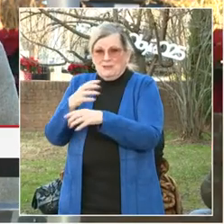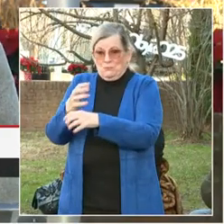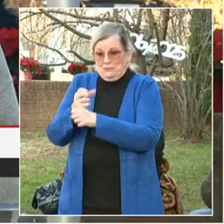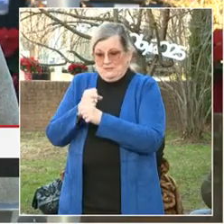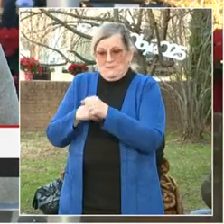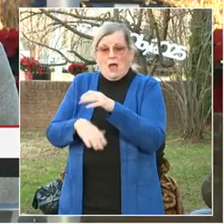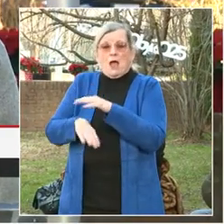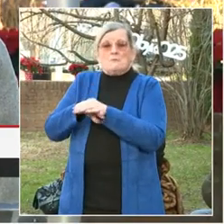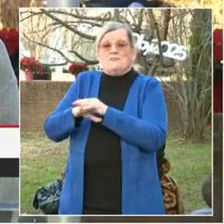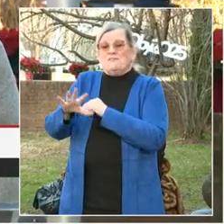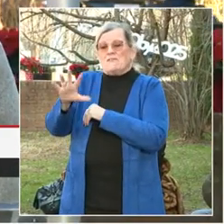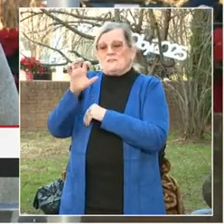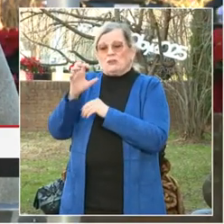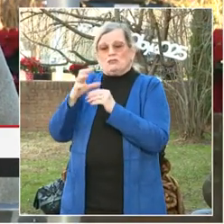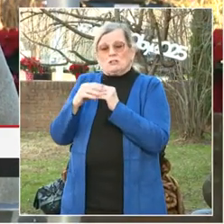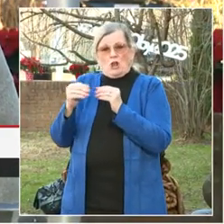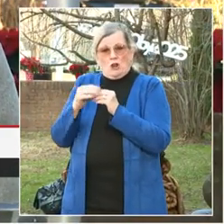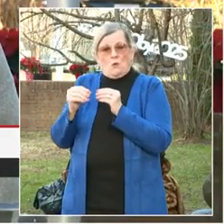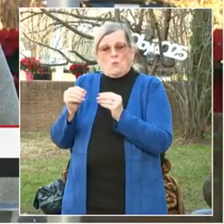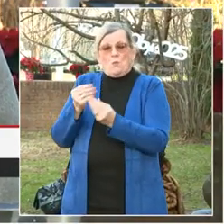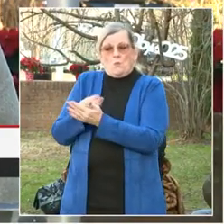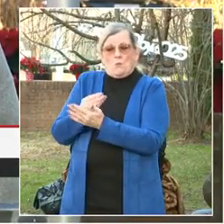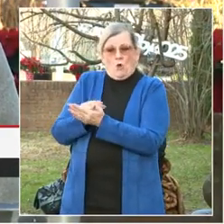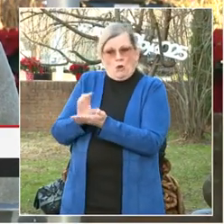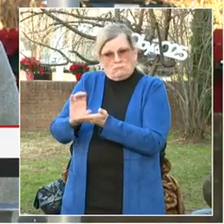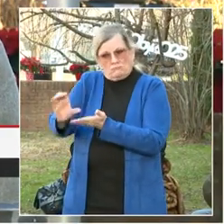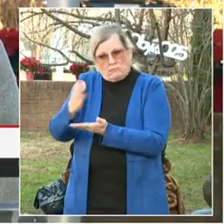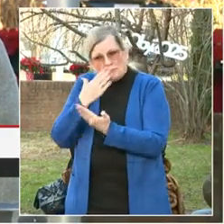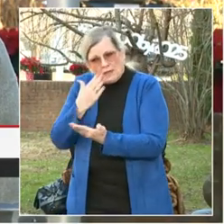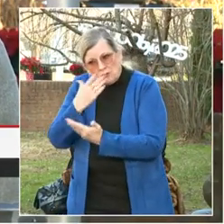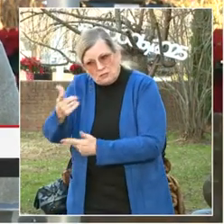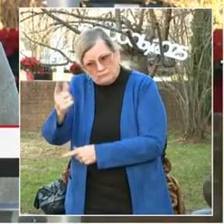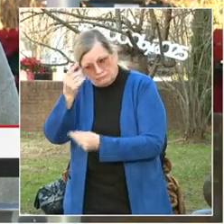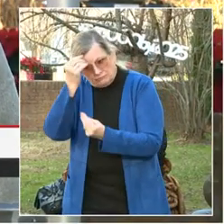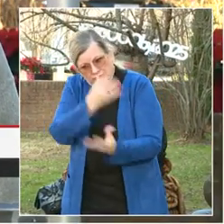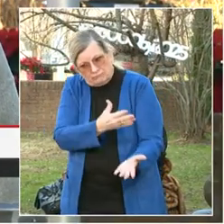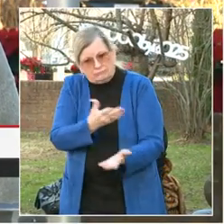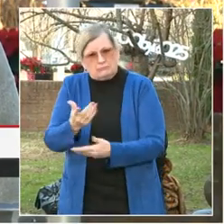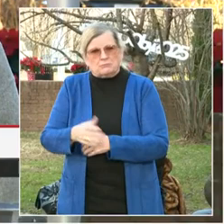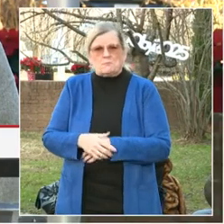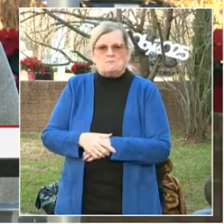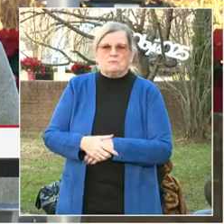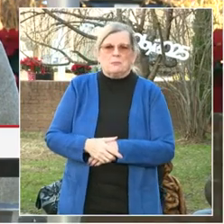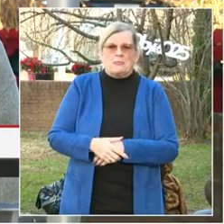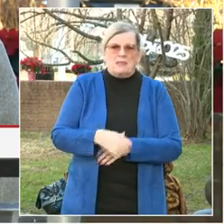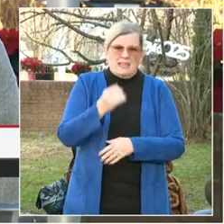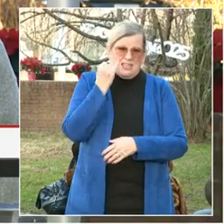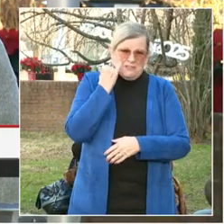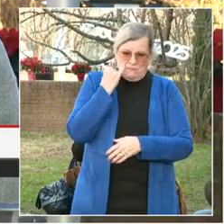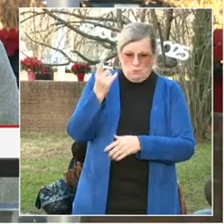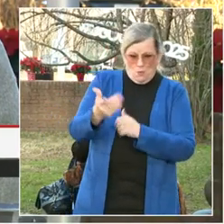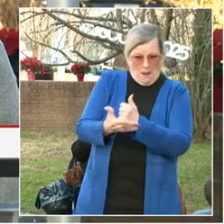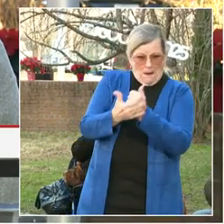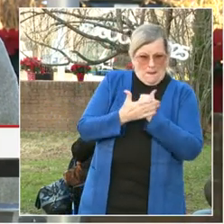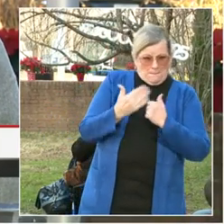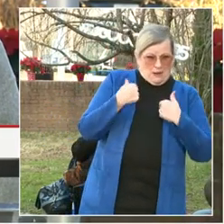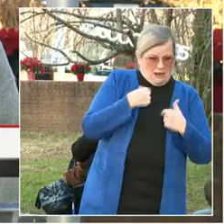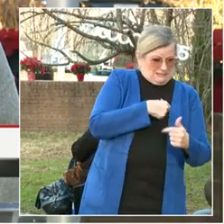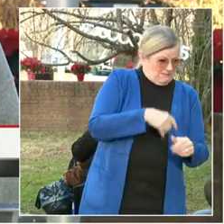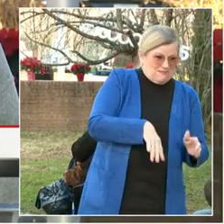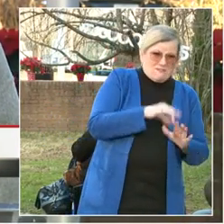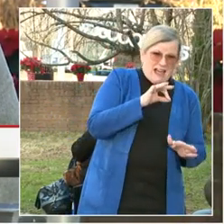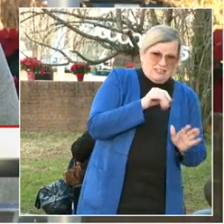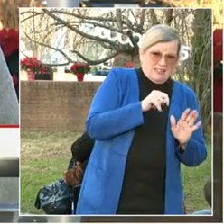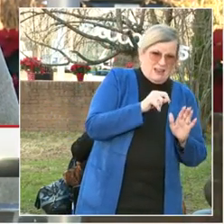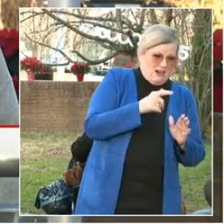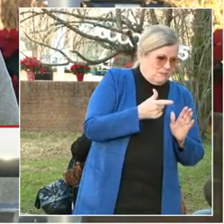$7,500 reward, 7500, for helping us remove an illegal gun off the streets of D.C. So I'm asking people to